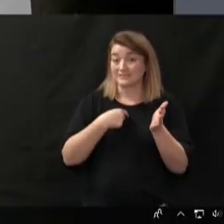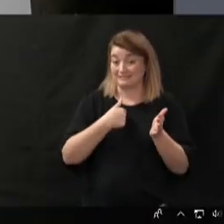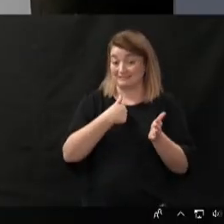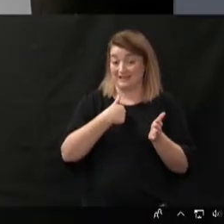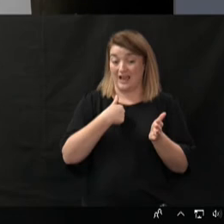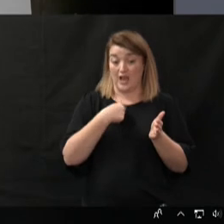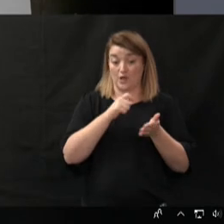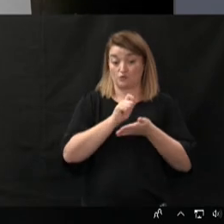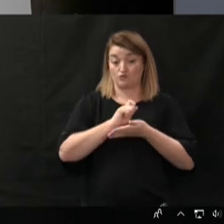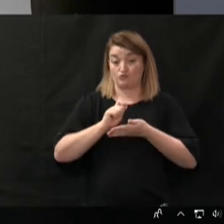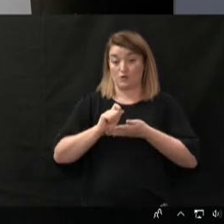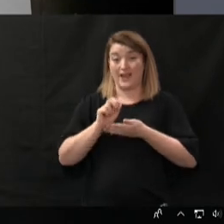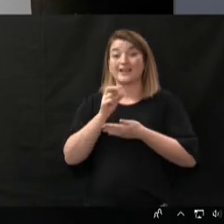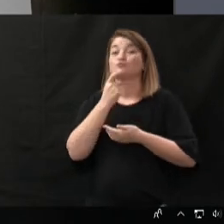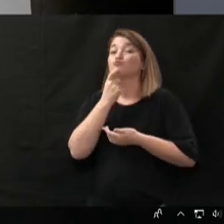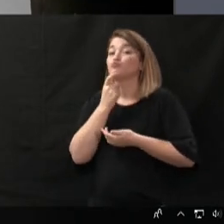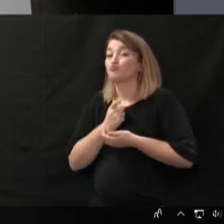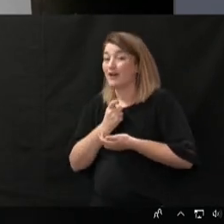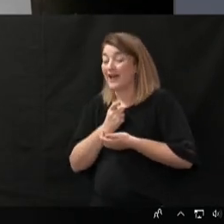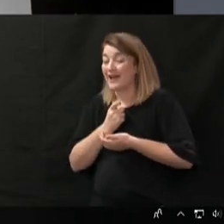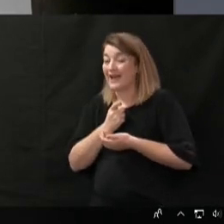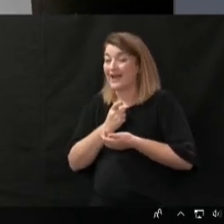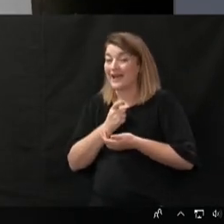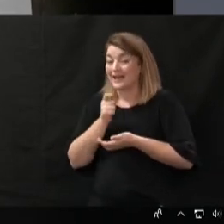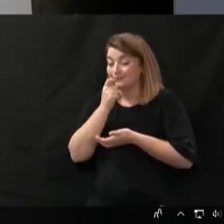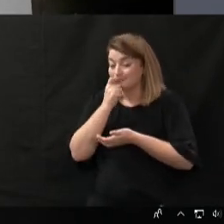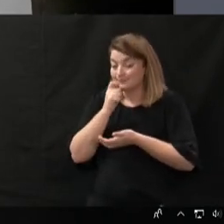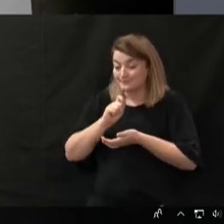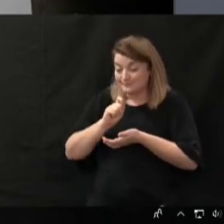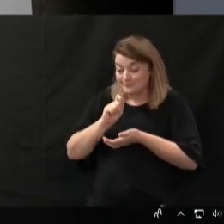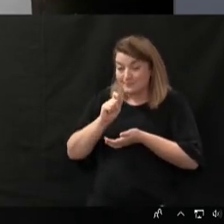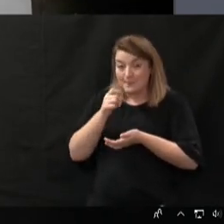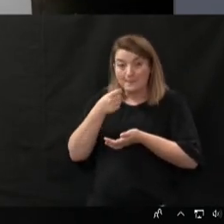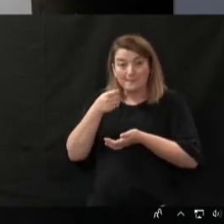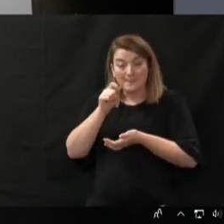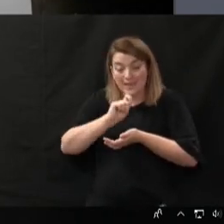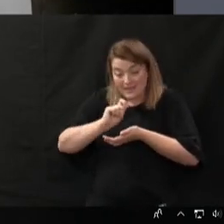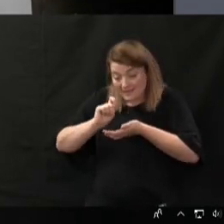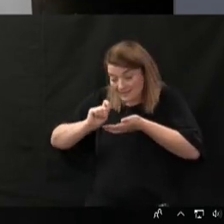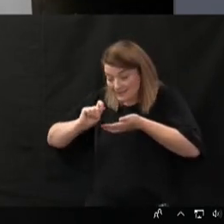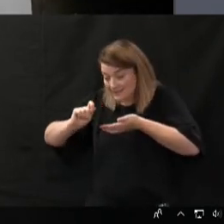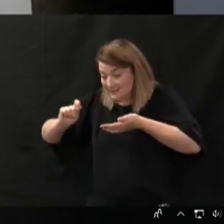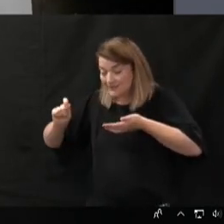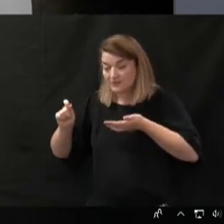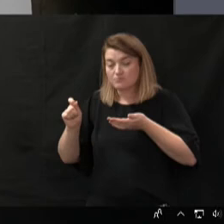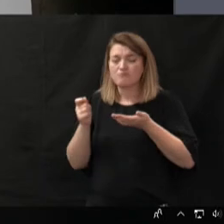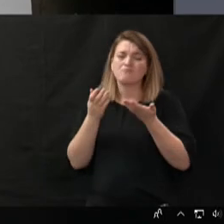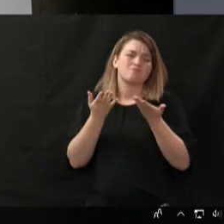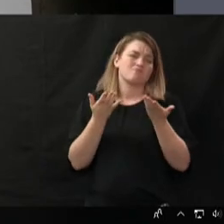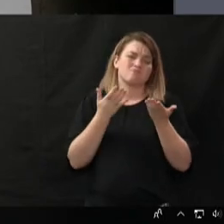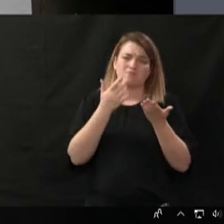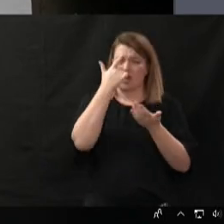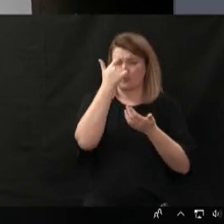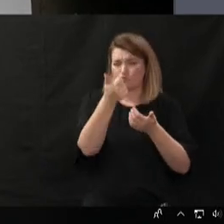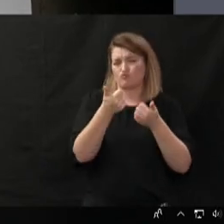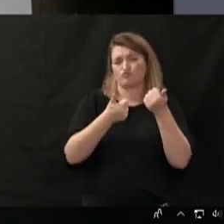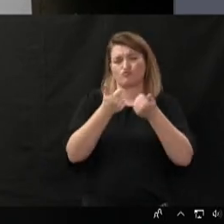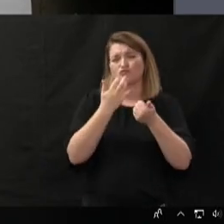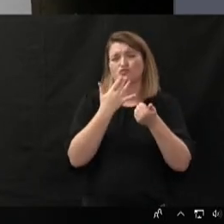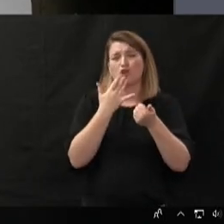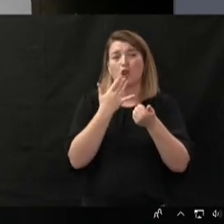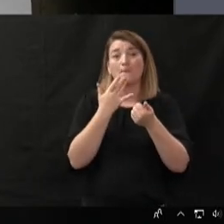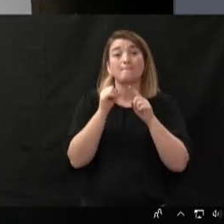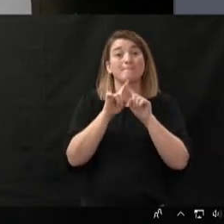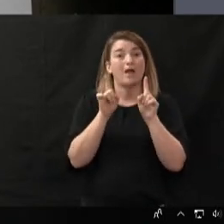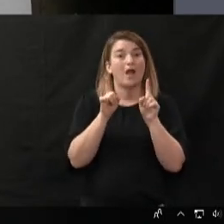I write it in red. You can choose your own color, and if you don't want to call them red words, but write it in a different color so that they